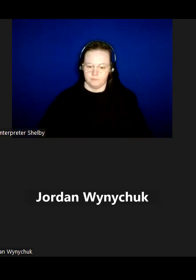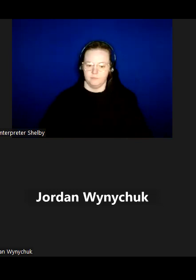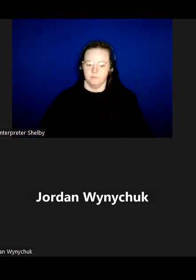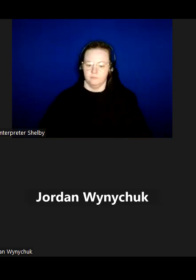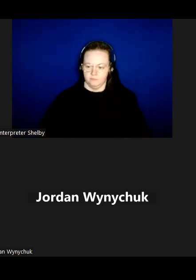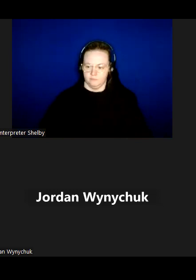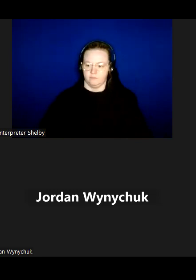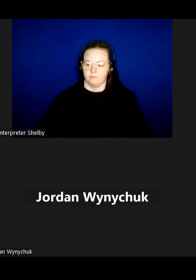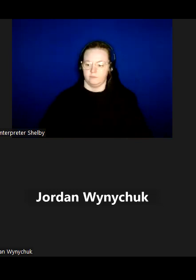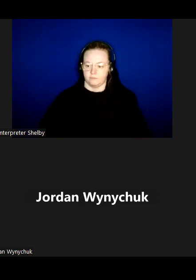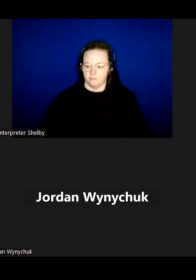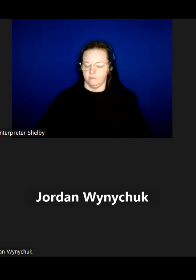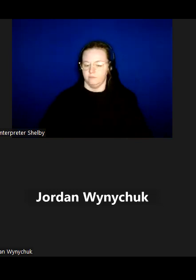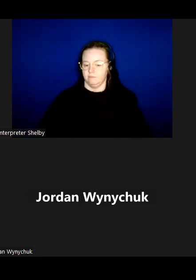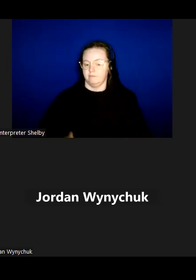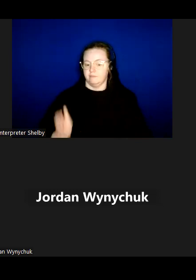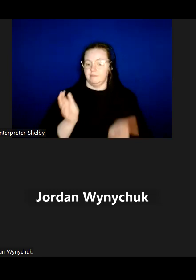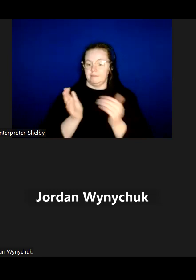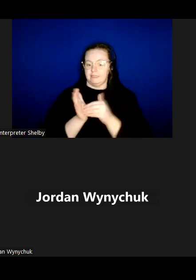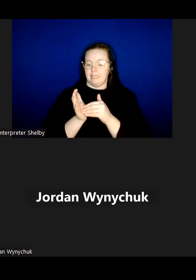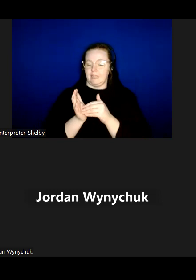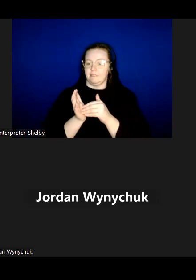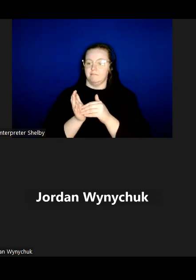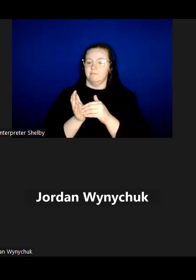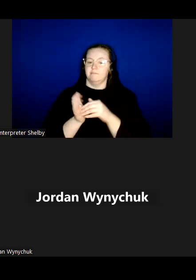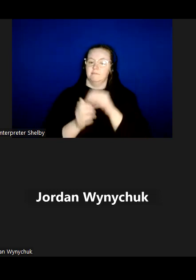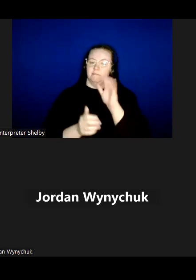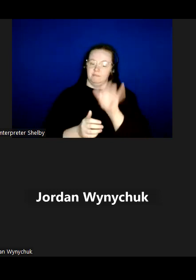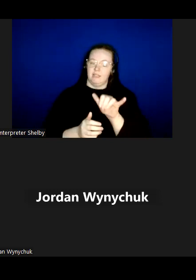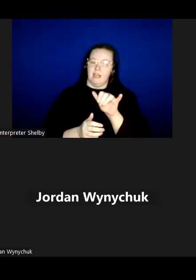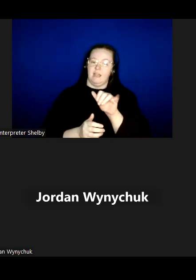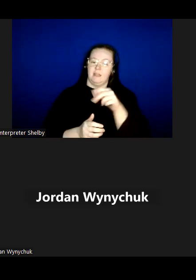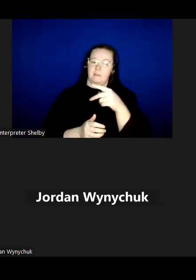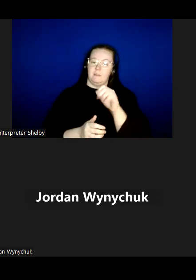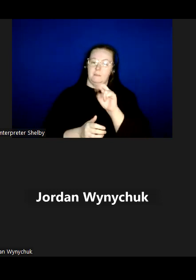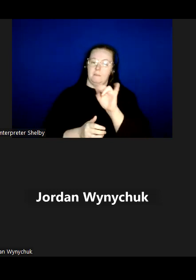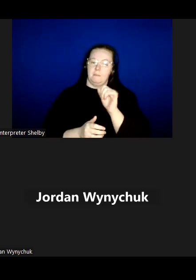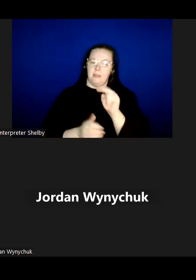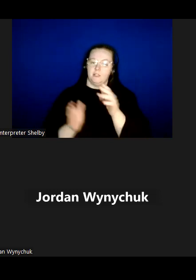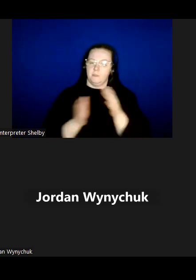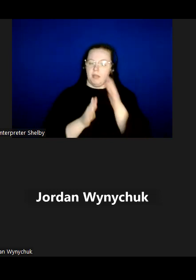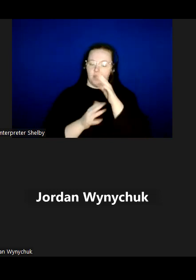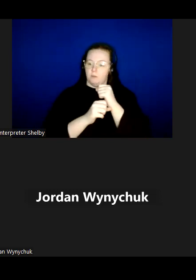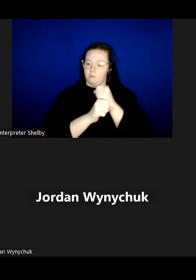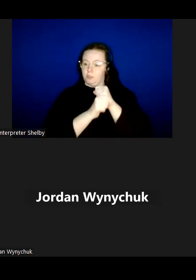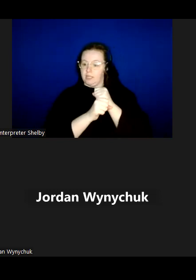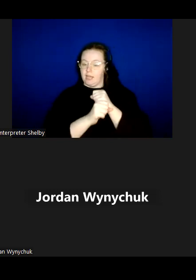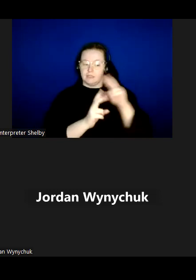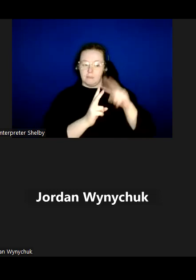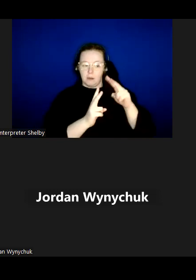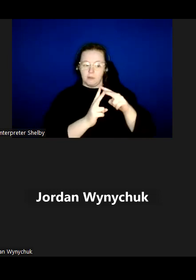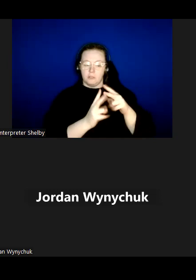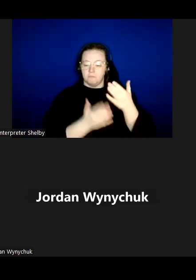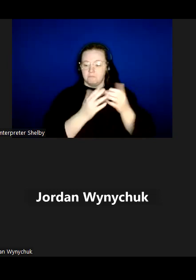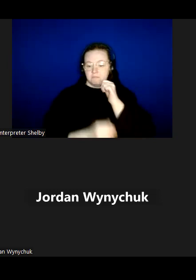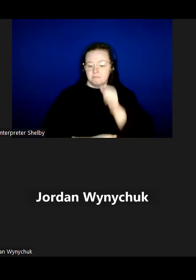So as I said, there's no guarantee that the pension plan will protect a common law partner or how much it will protect them. Normally